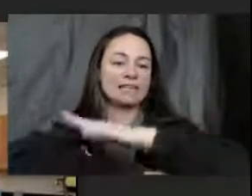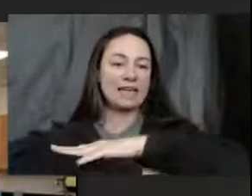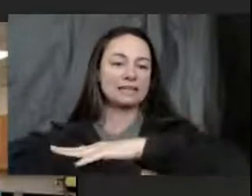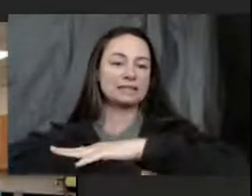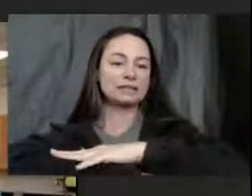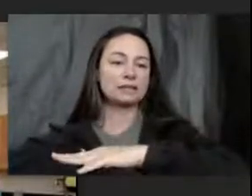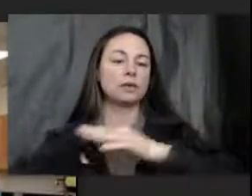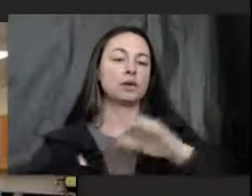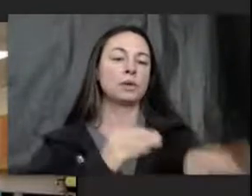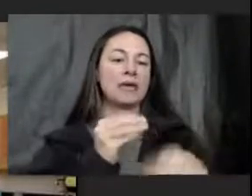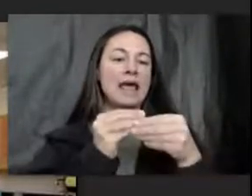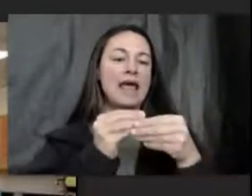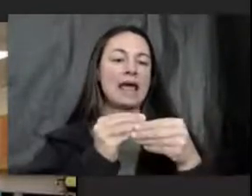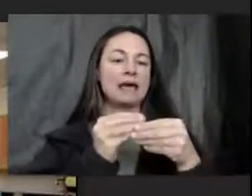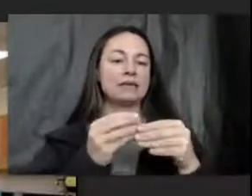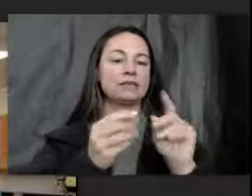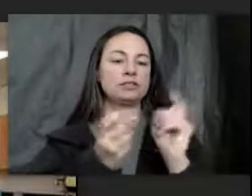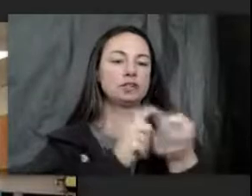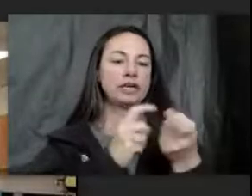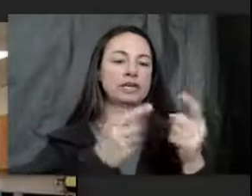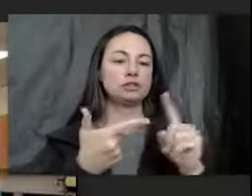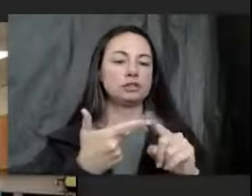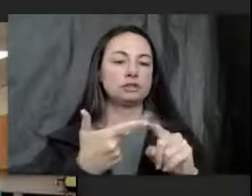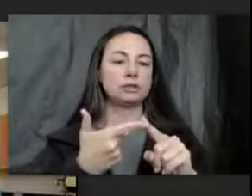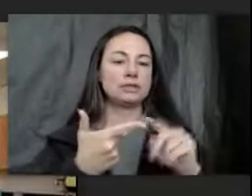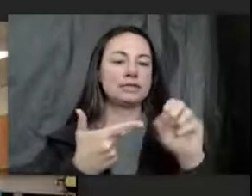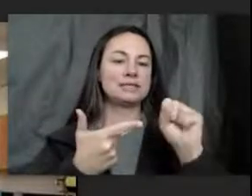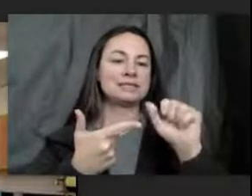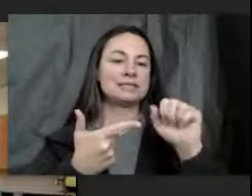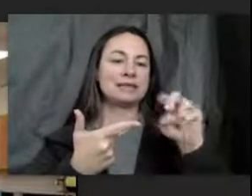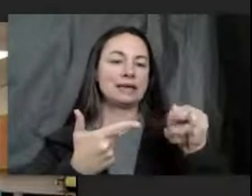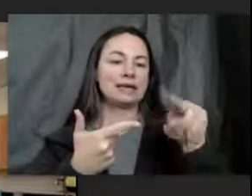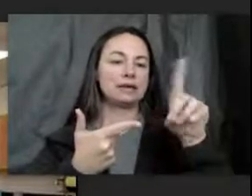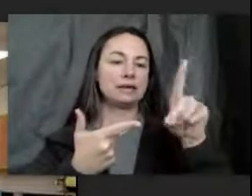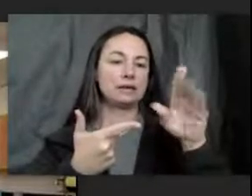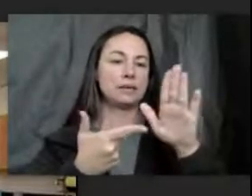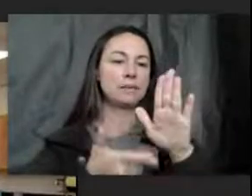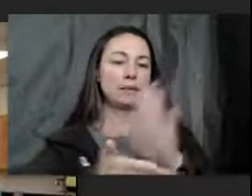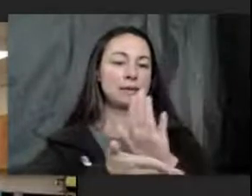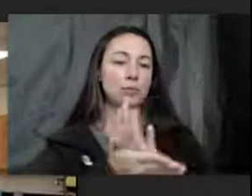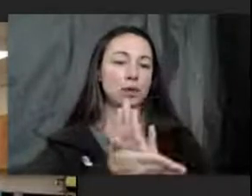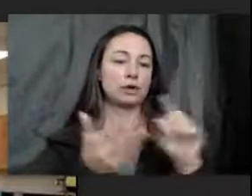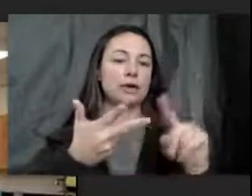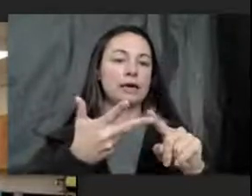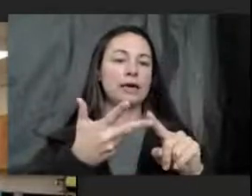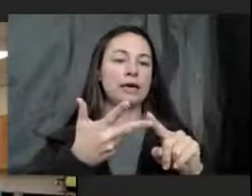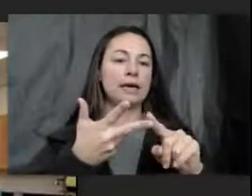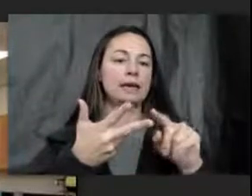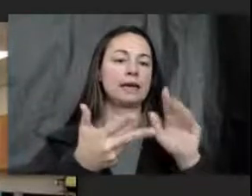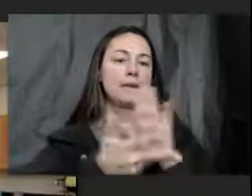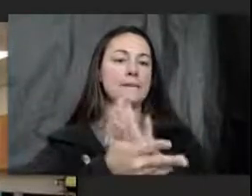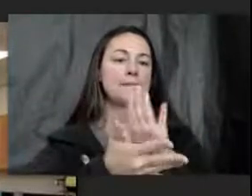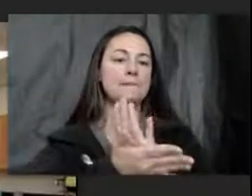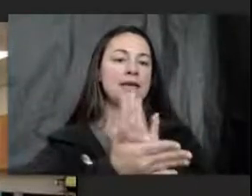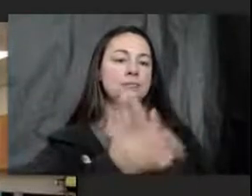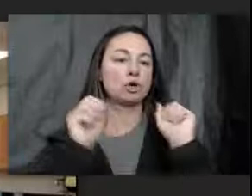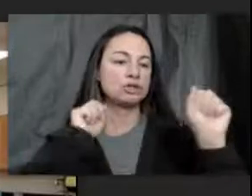to change it so that we're doing that on sandpaper and on regular paper towels as our